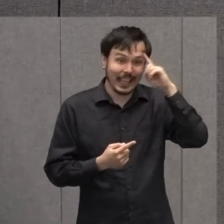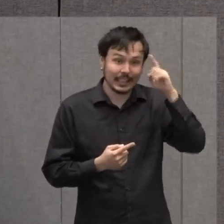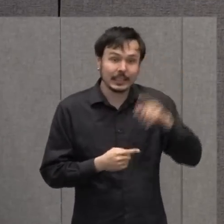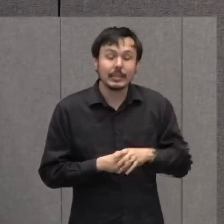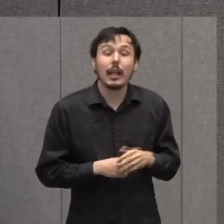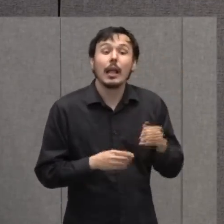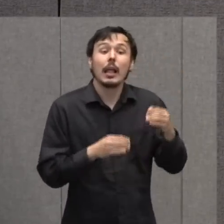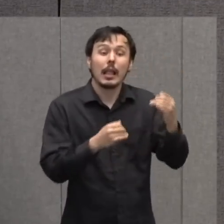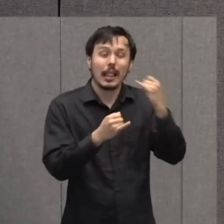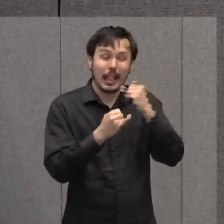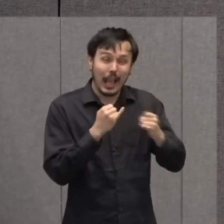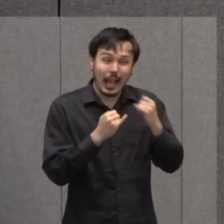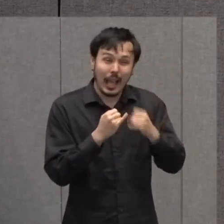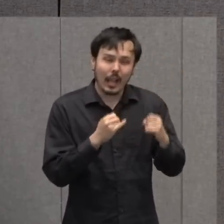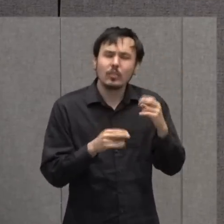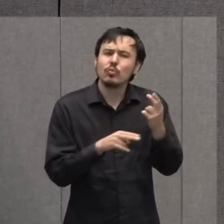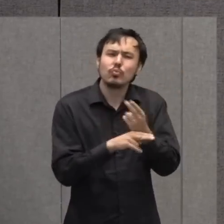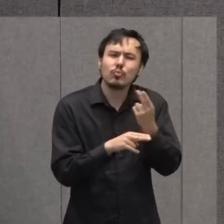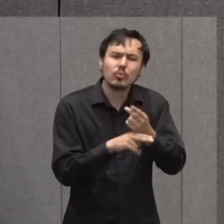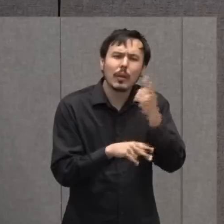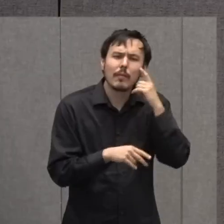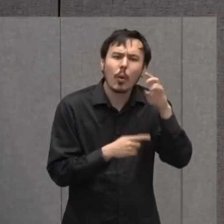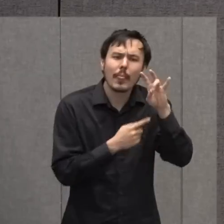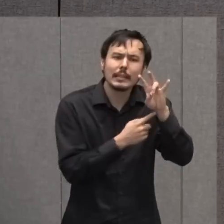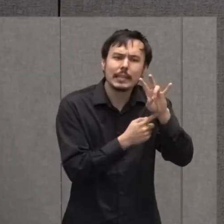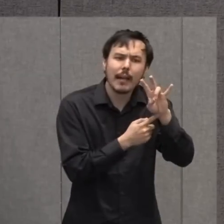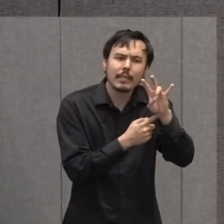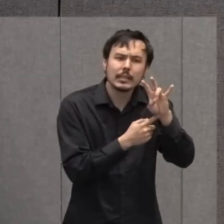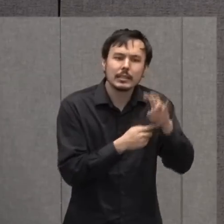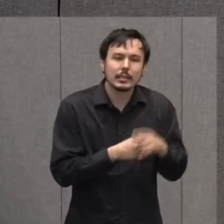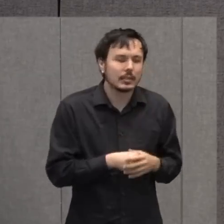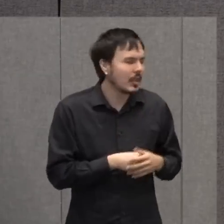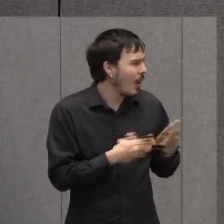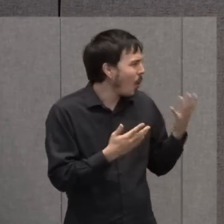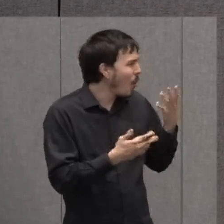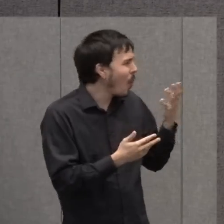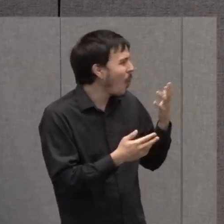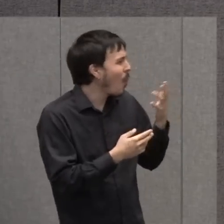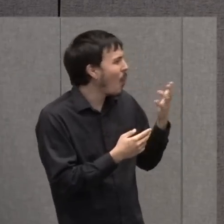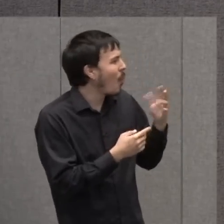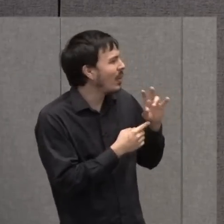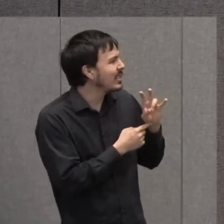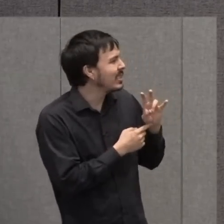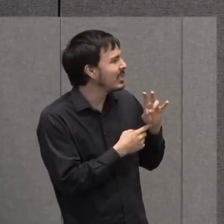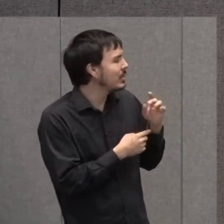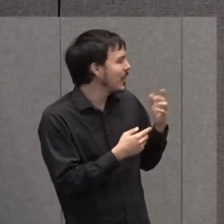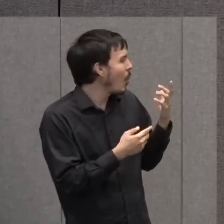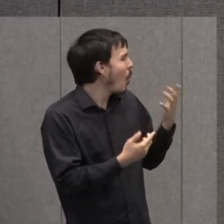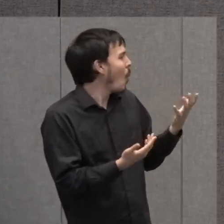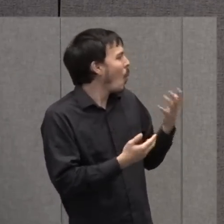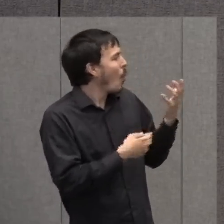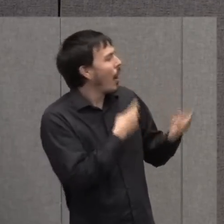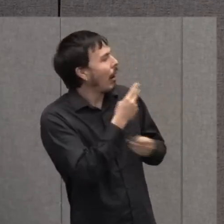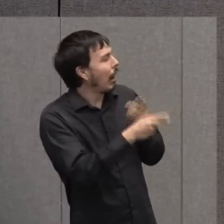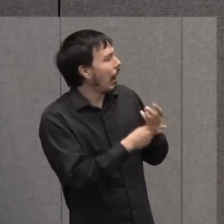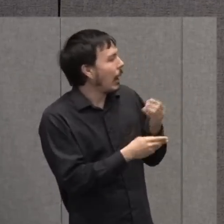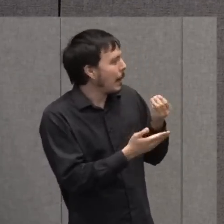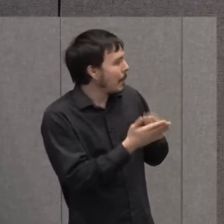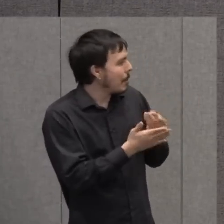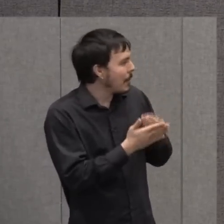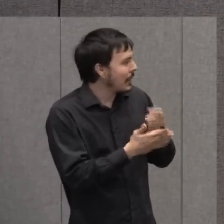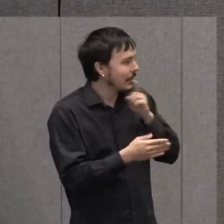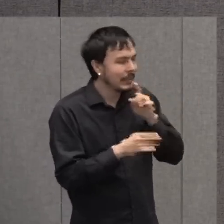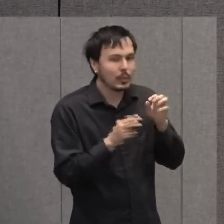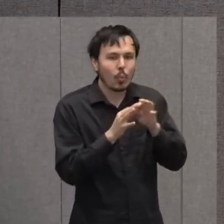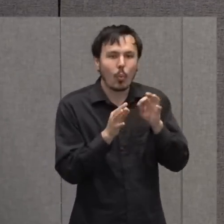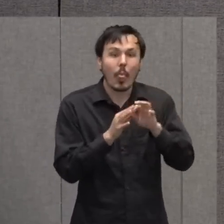And then what should we use for the 7? What currency is only worth 1 cent? It's A